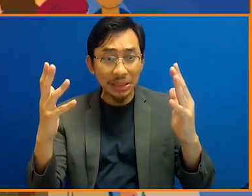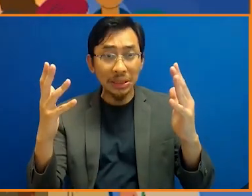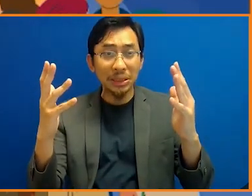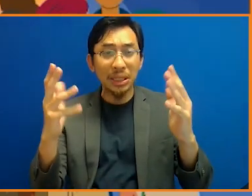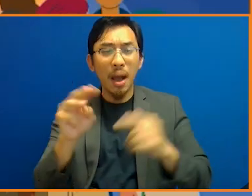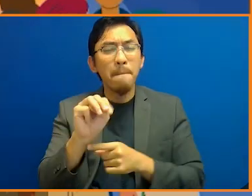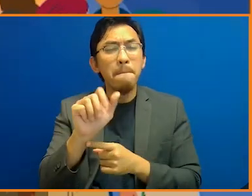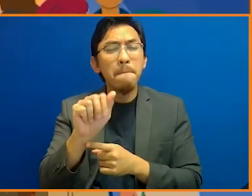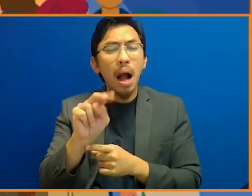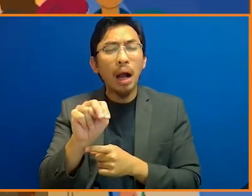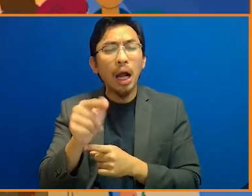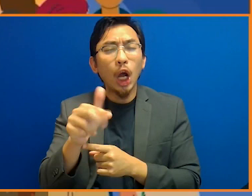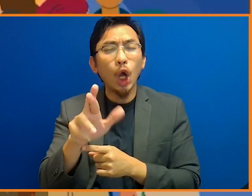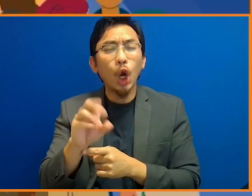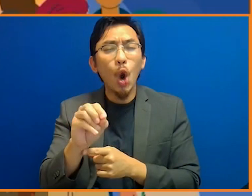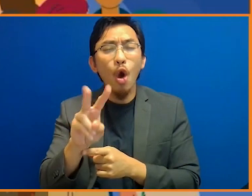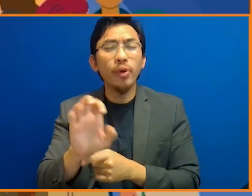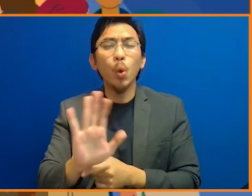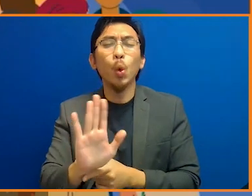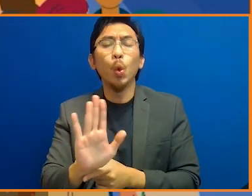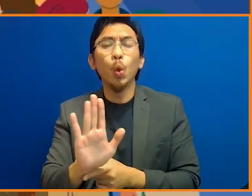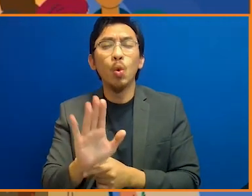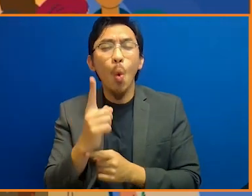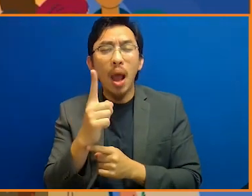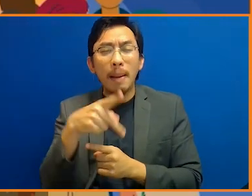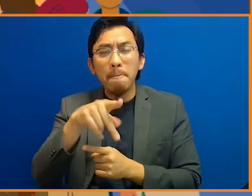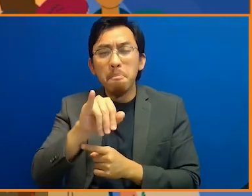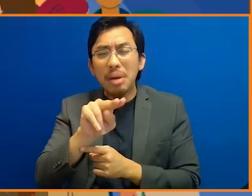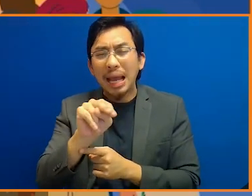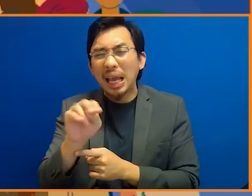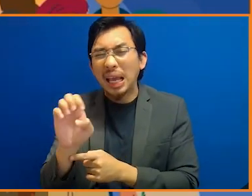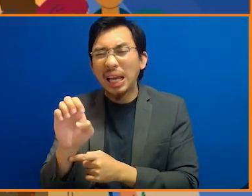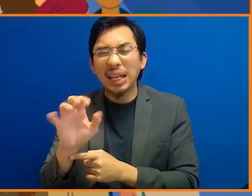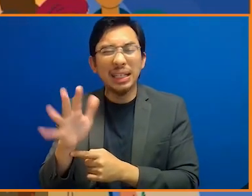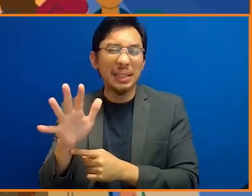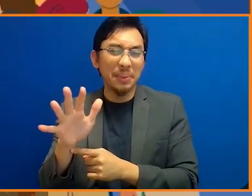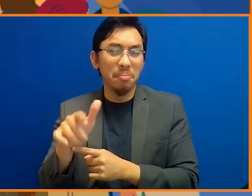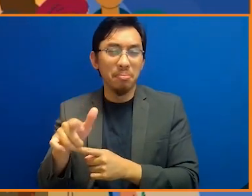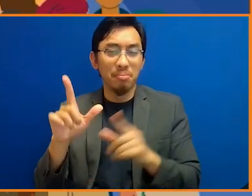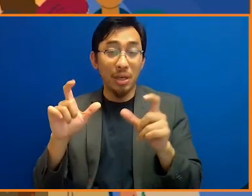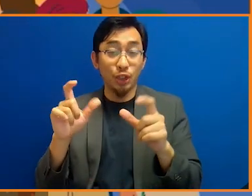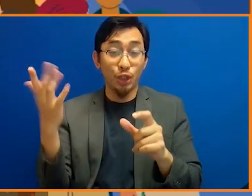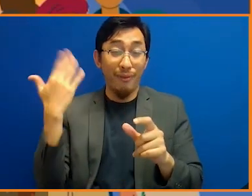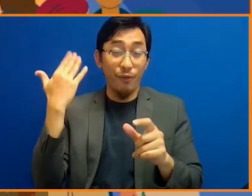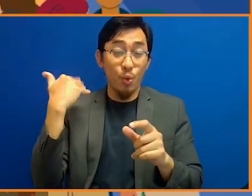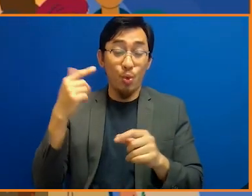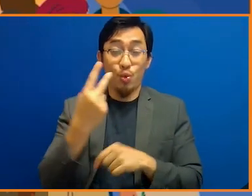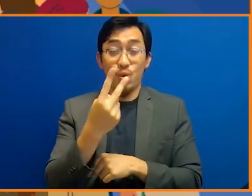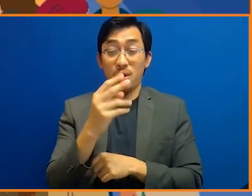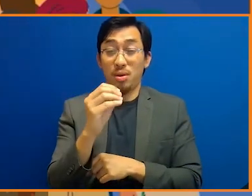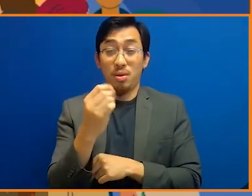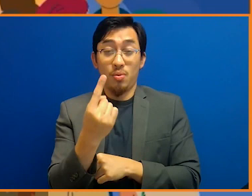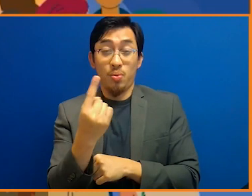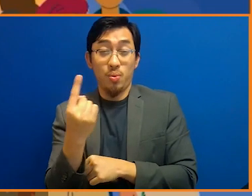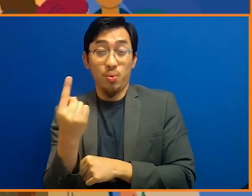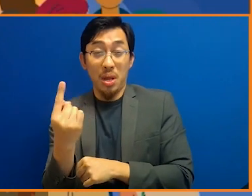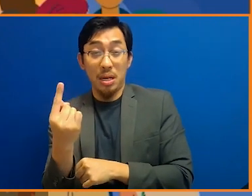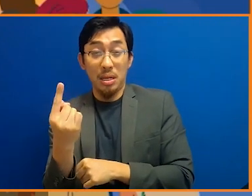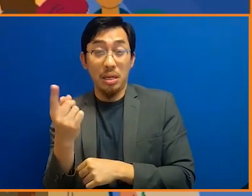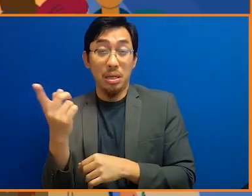trees, not mangrove, but we have pine forest. But this picture was